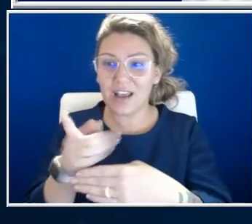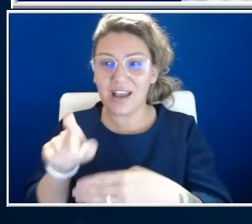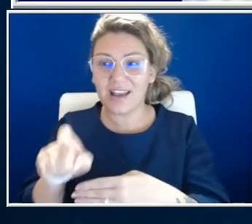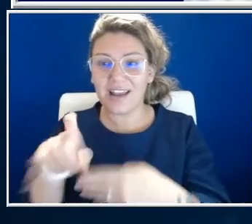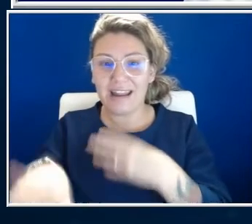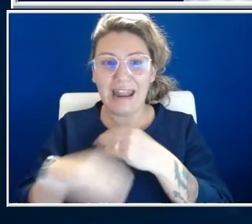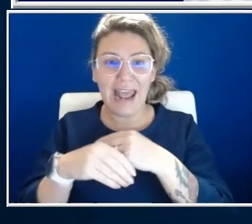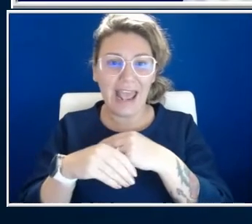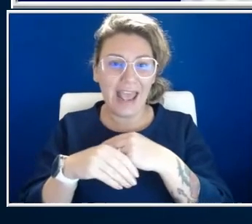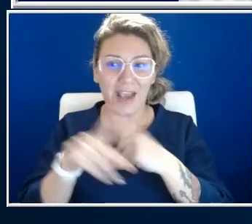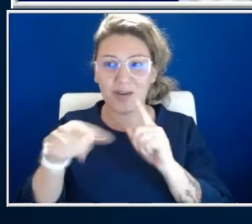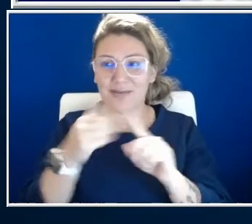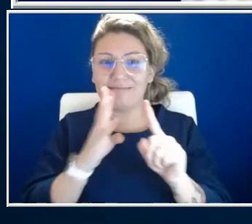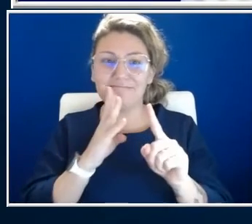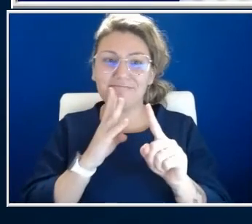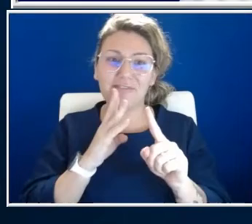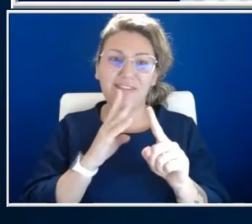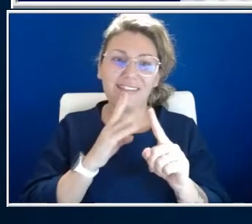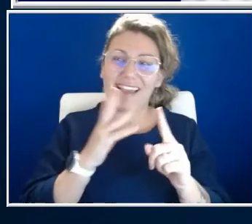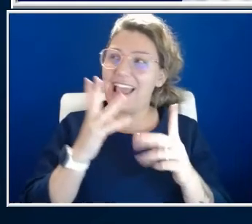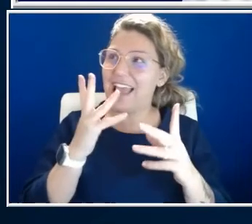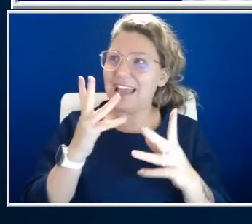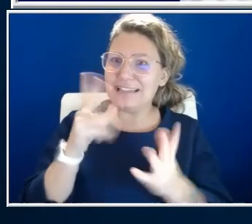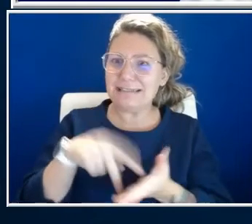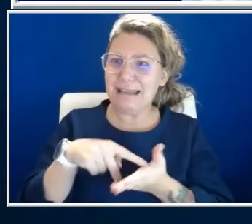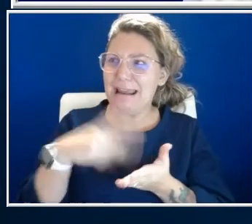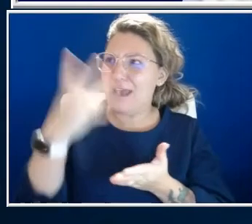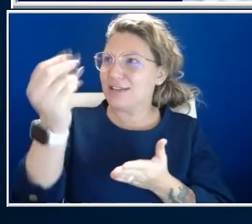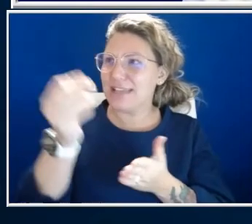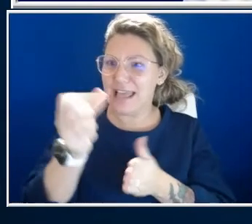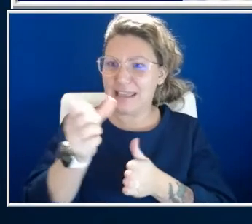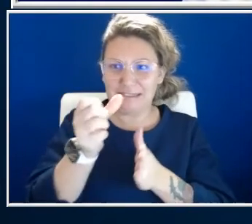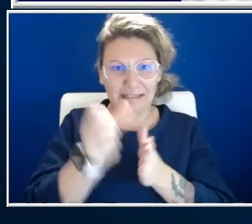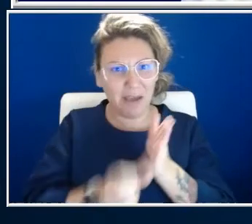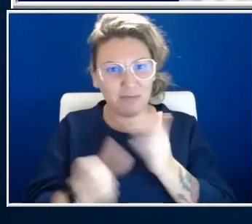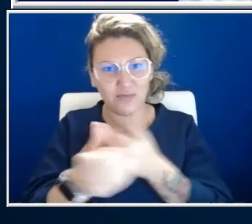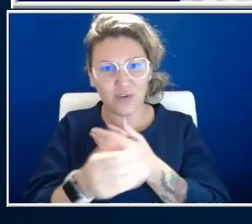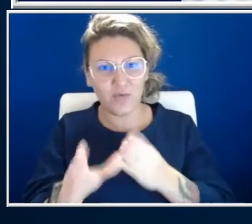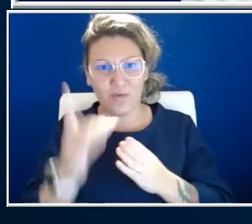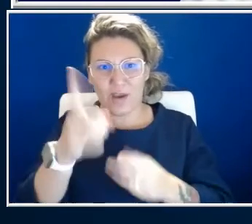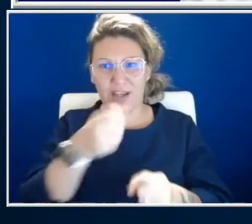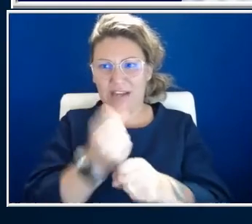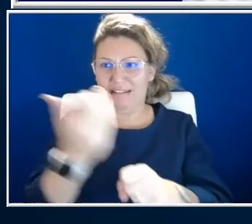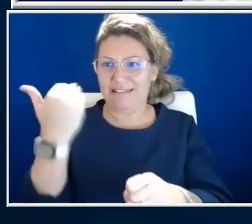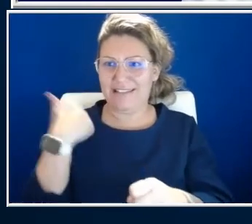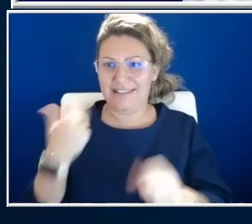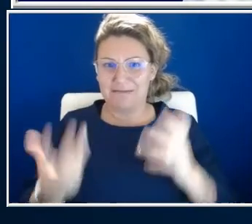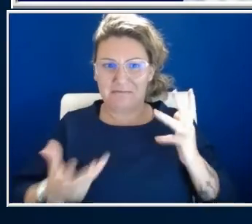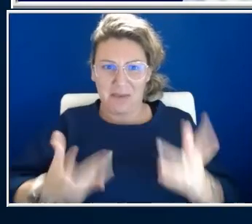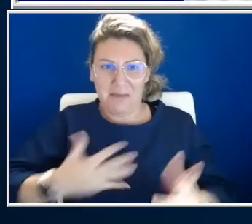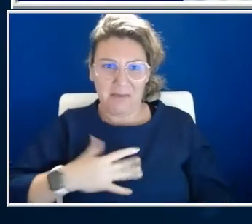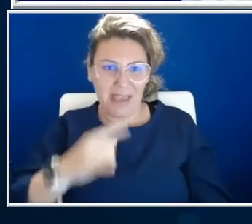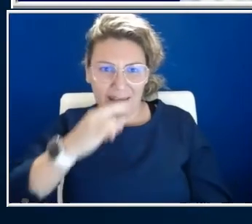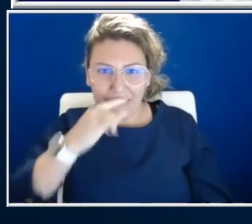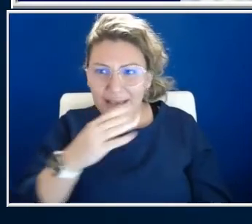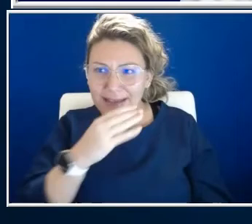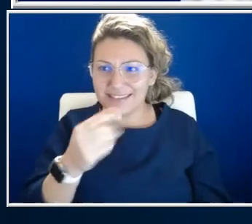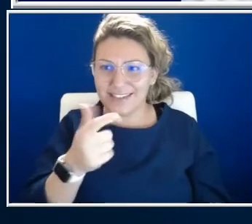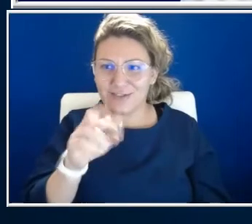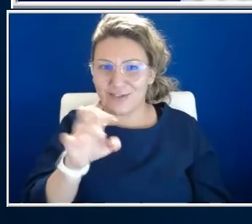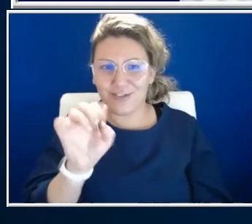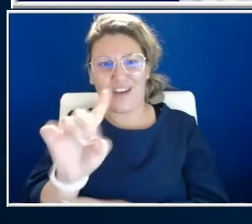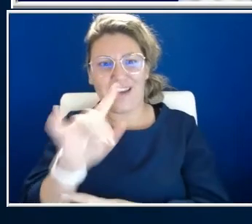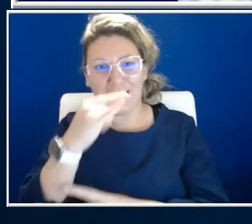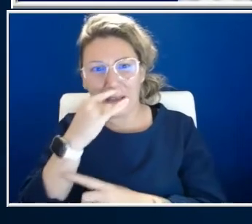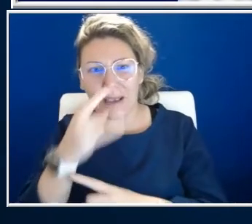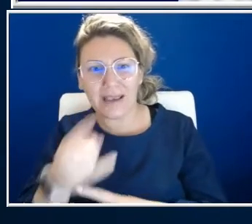when I talked to you standing outside the OR that day, a year ago today, by the way, you said this might just be what my kids and my grandkids remind. Yeah, I bet your kids at